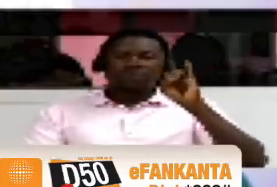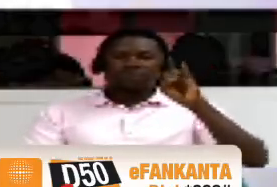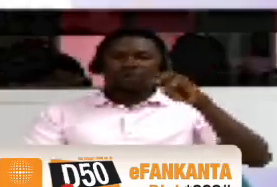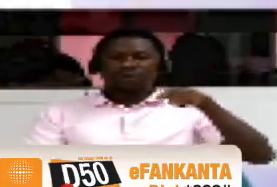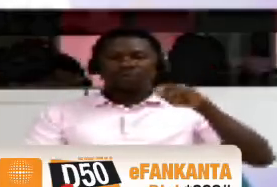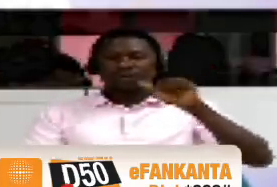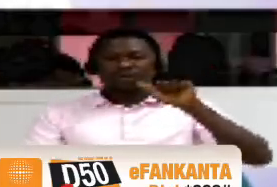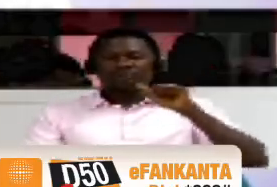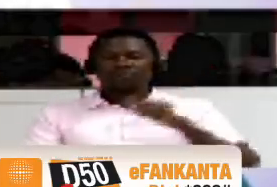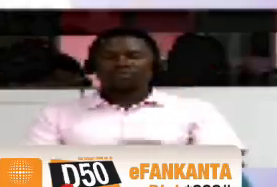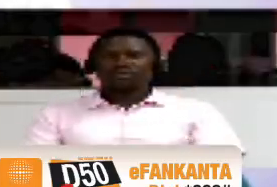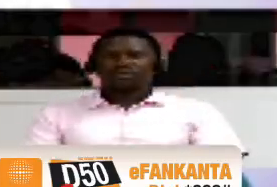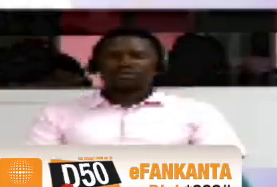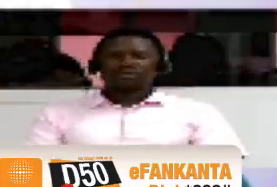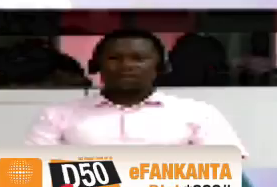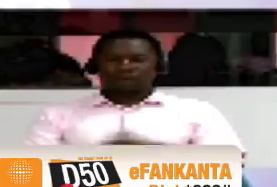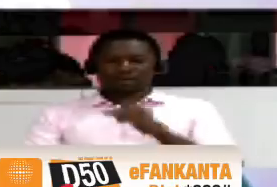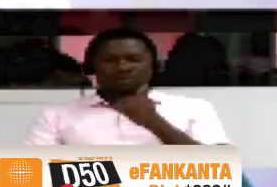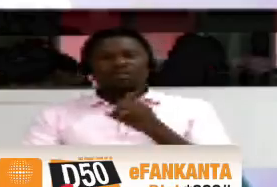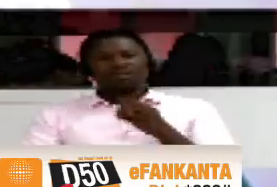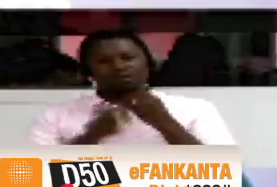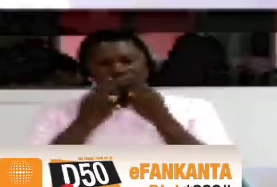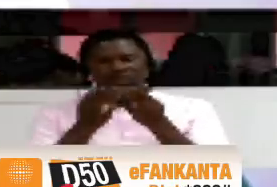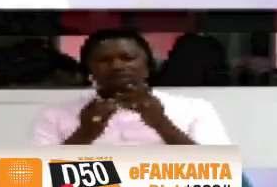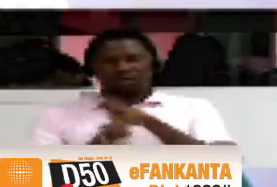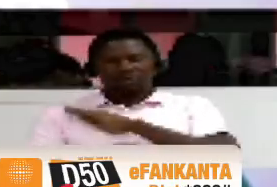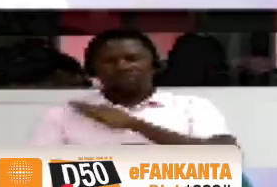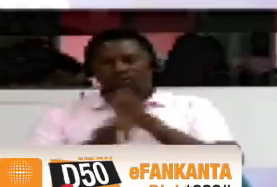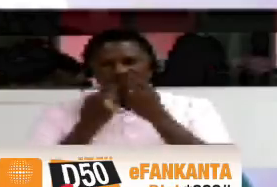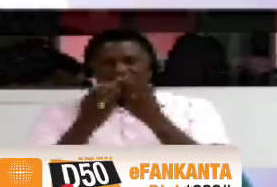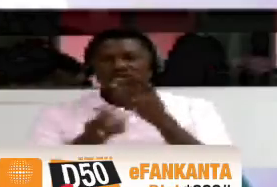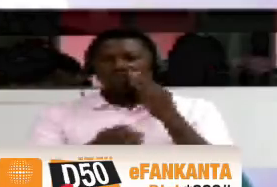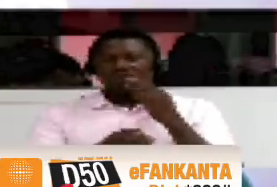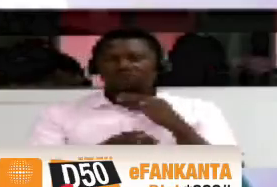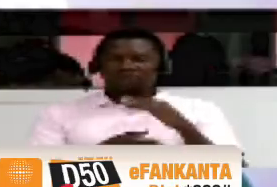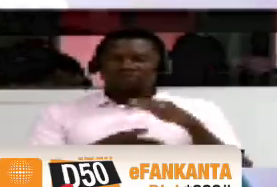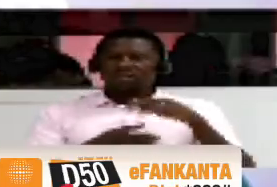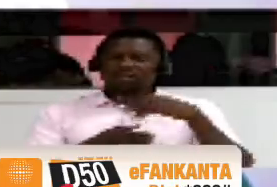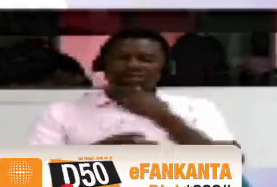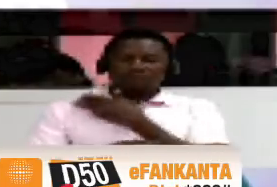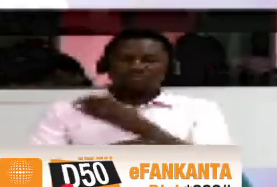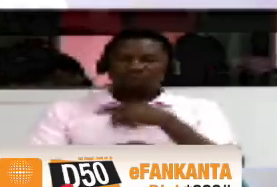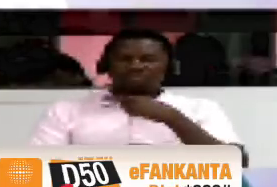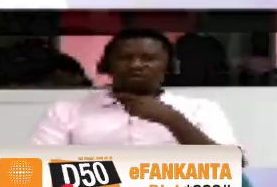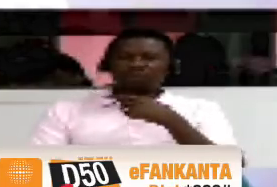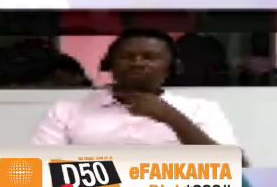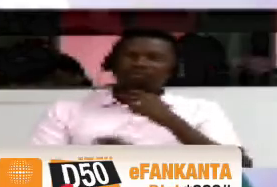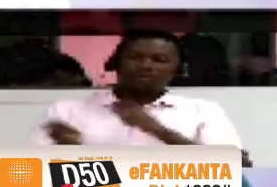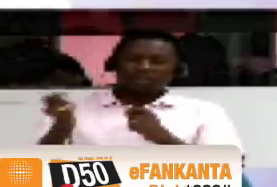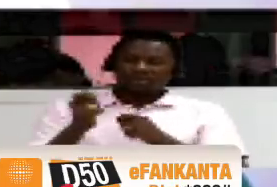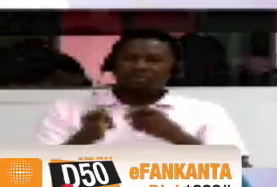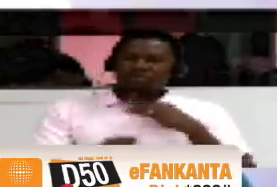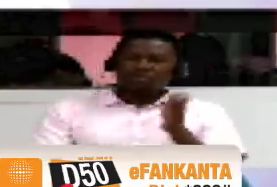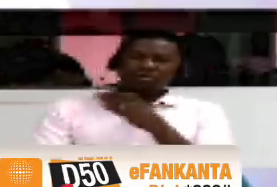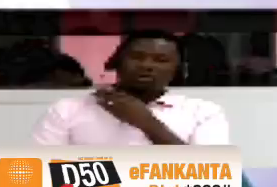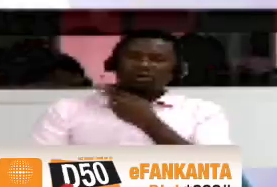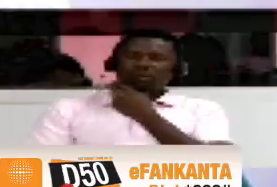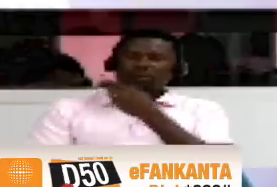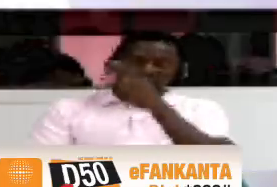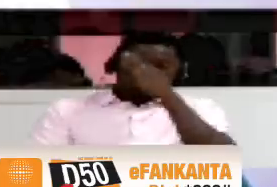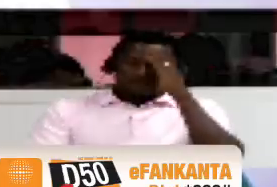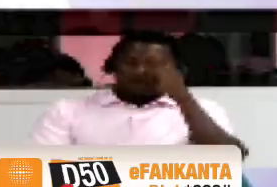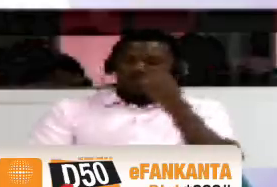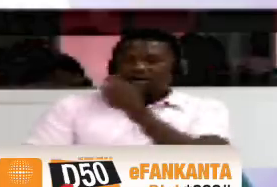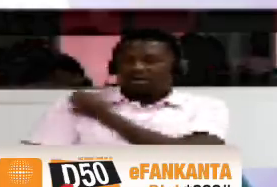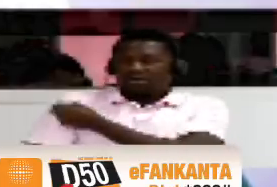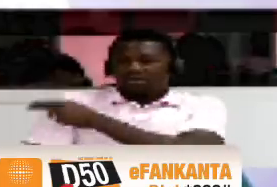Yeah, he also said after when he was released from the fire station, he went to Brikama Health Center. And according to the nurse told